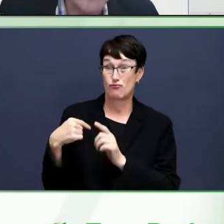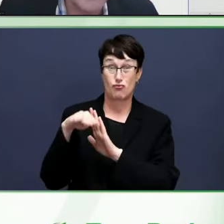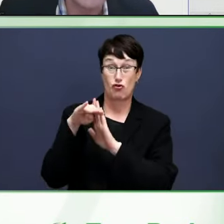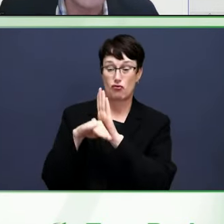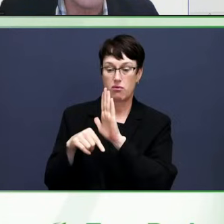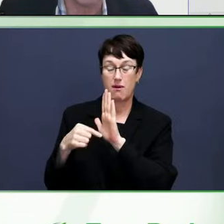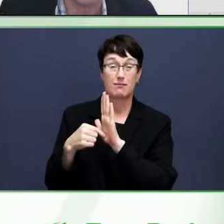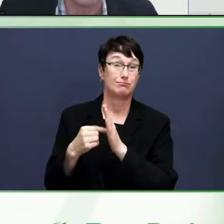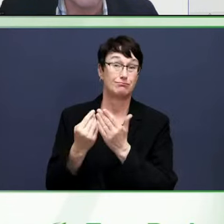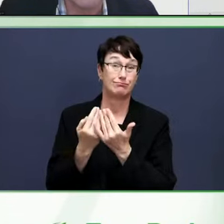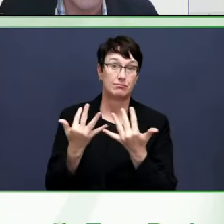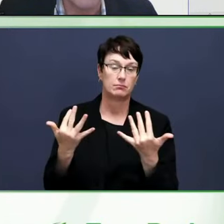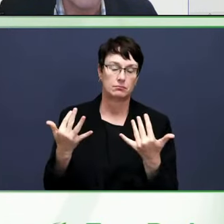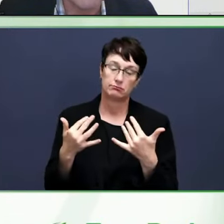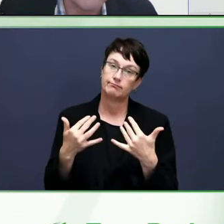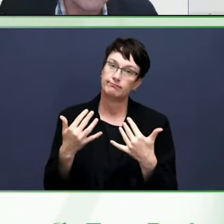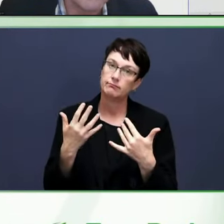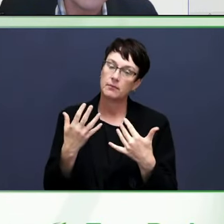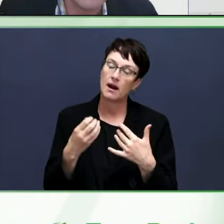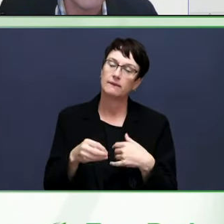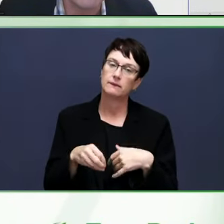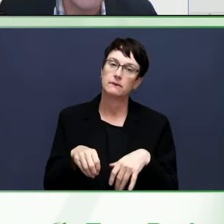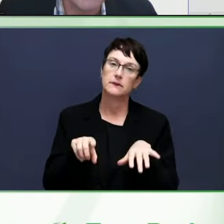65,000 new places for